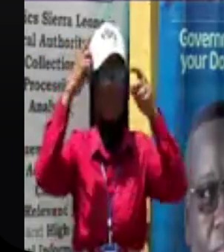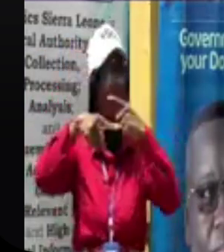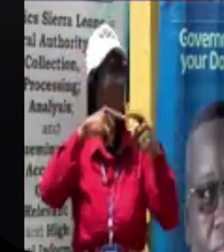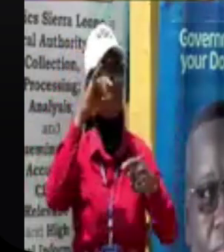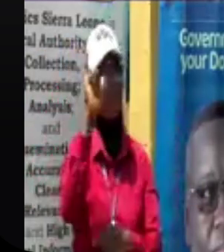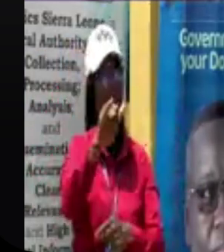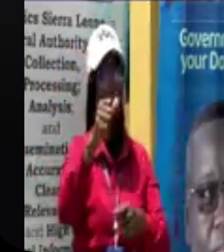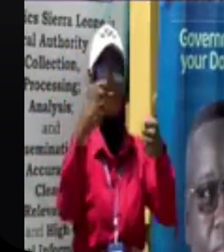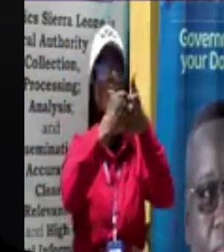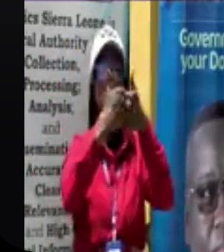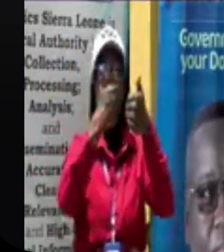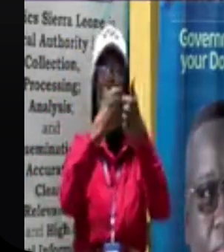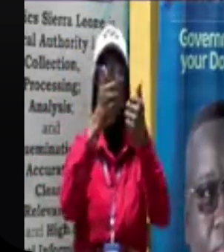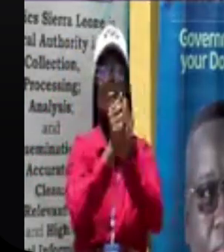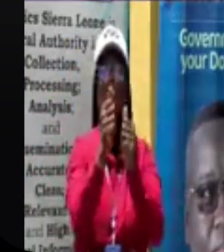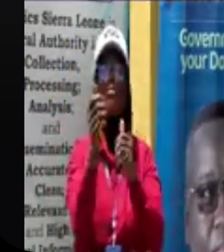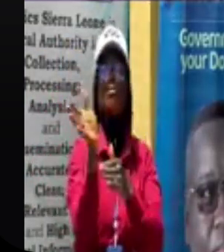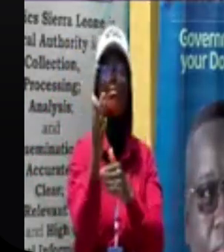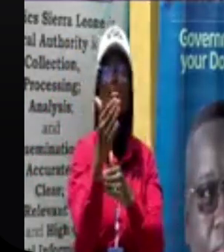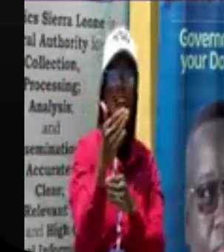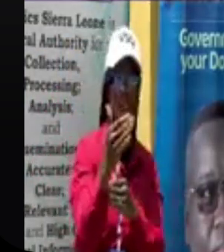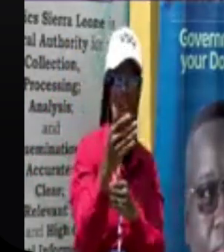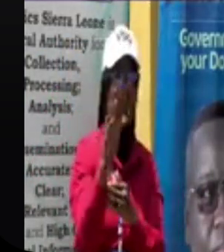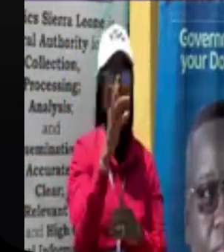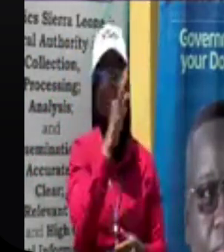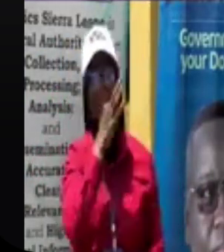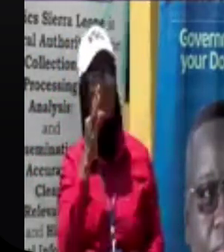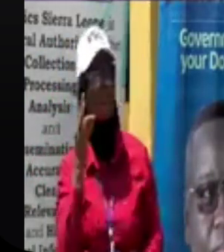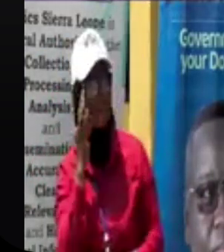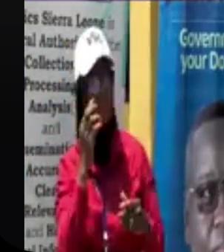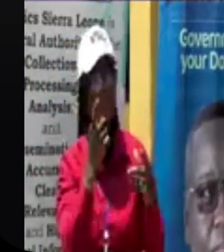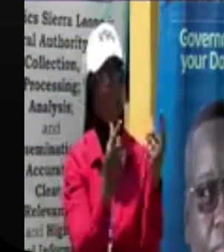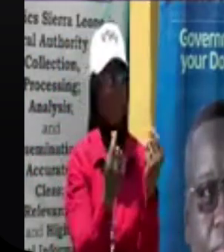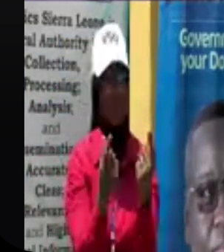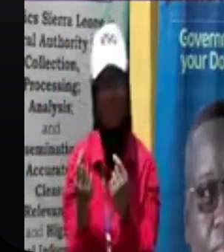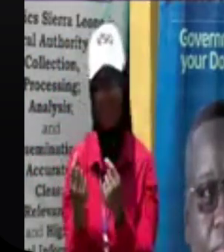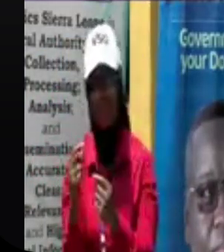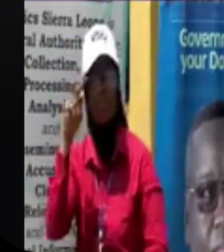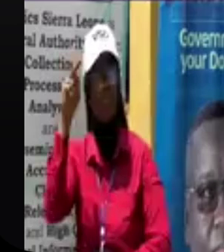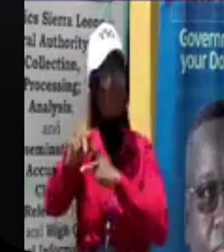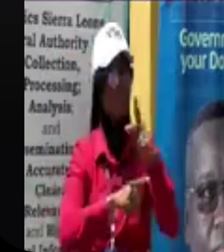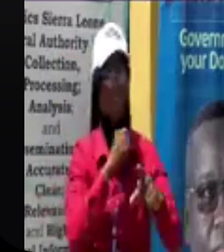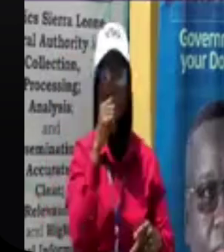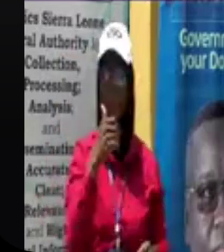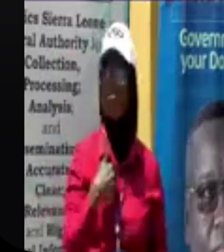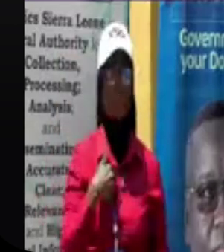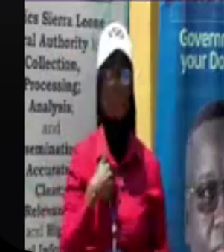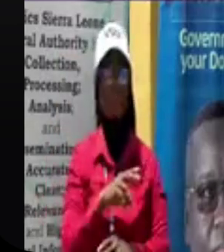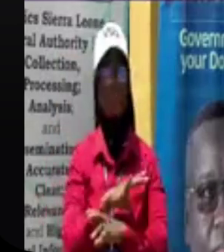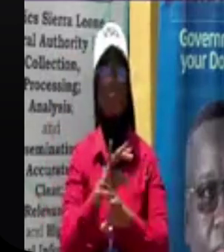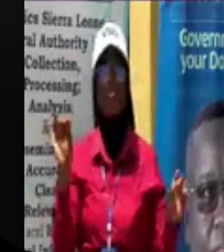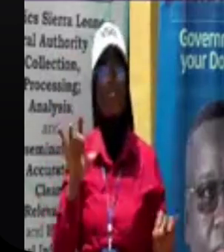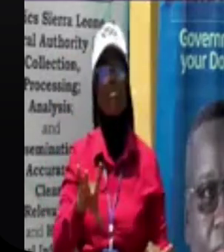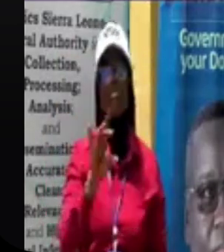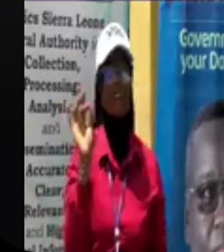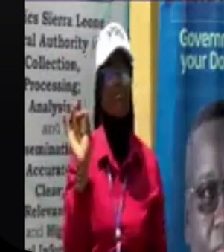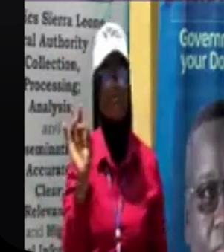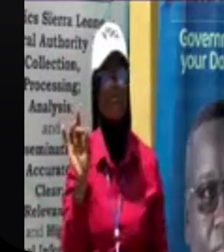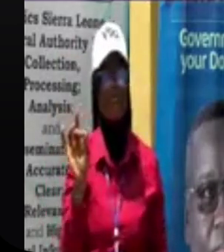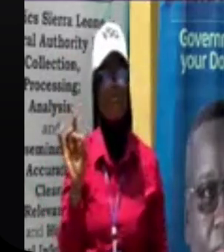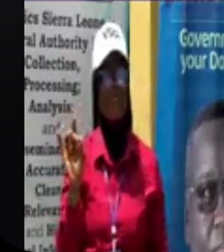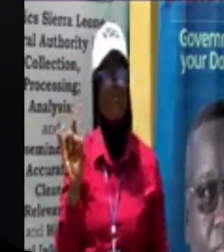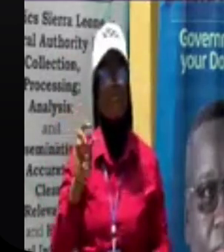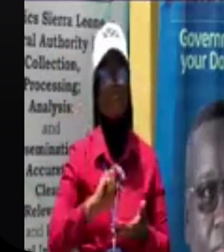waiting the challenge with the Ministry of Agriculture for do. We people they not get choice. In economics we